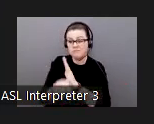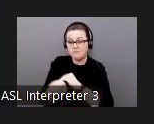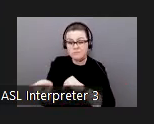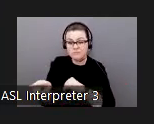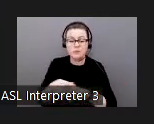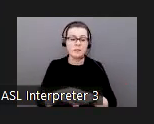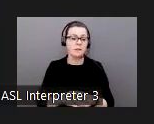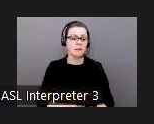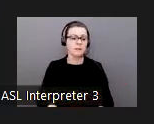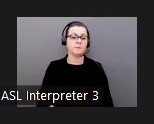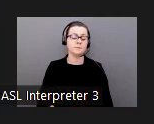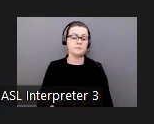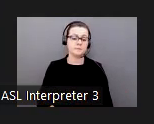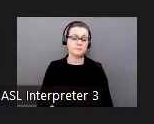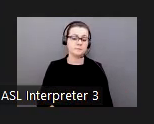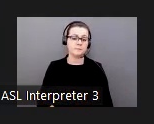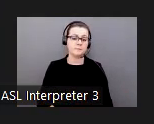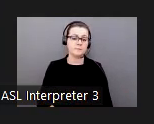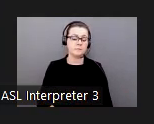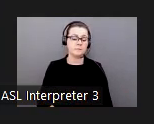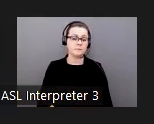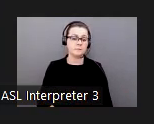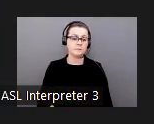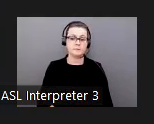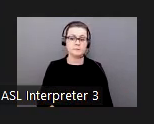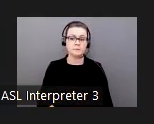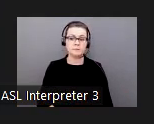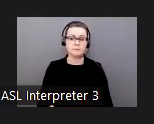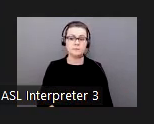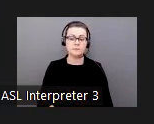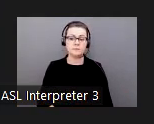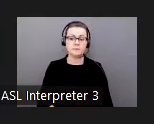aren't asked or about, or,